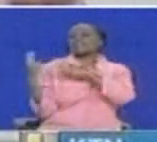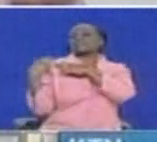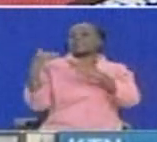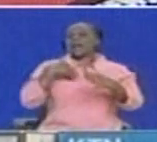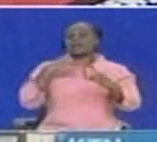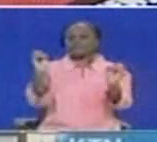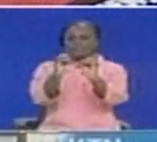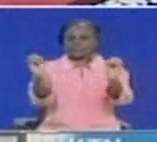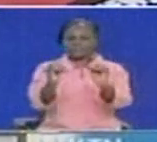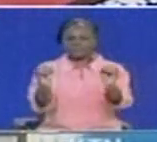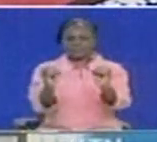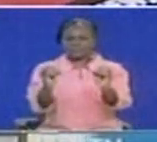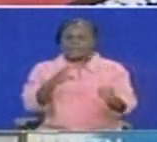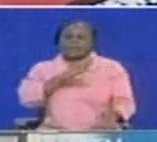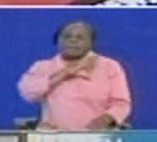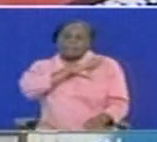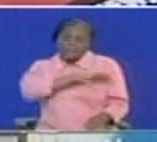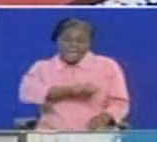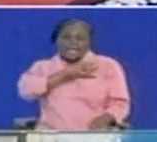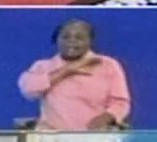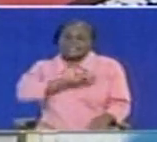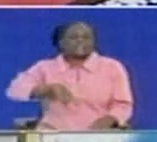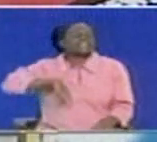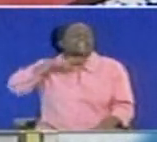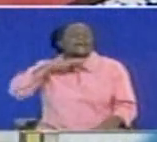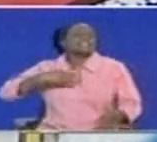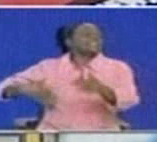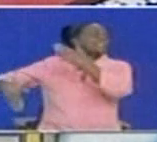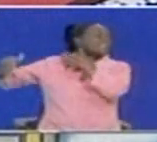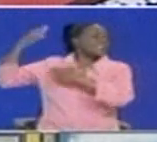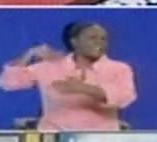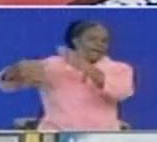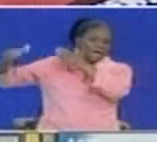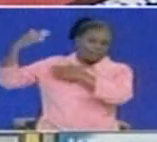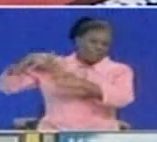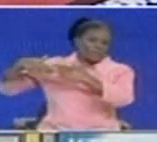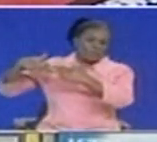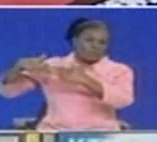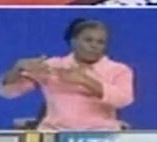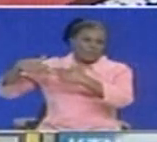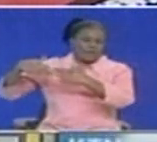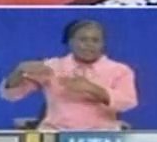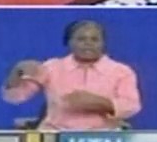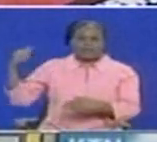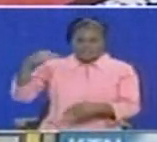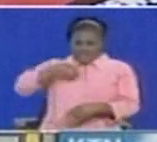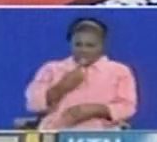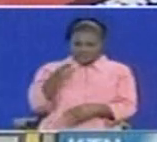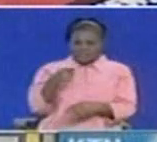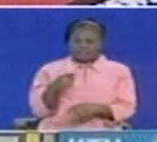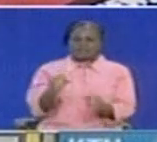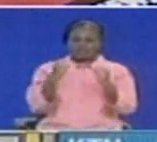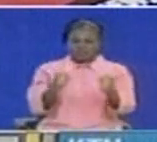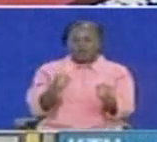responsibility. The patient died on the operating table a long time ago. Githu Muigai is a